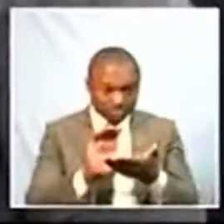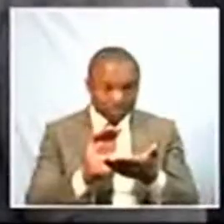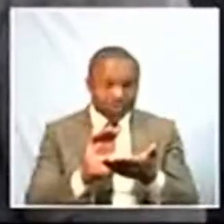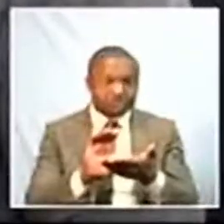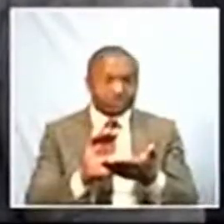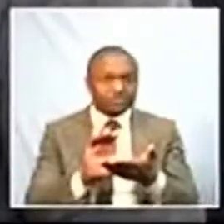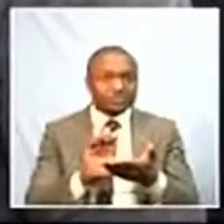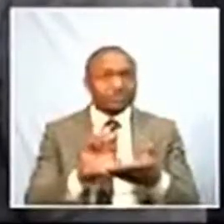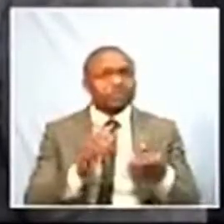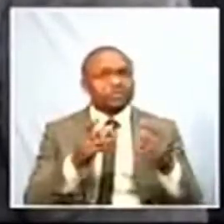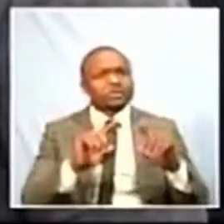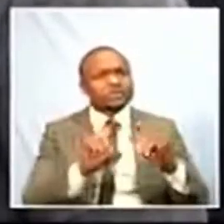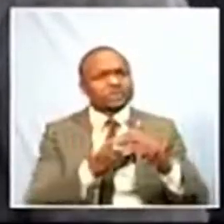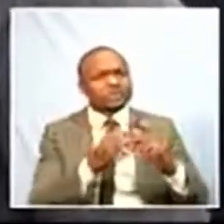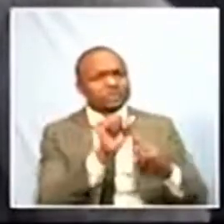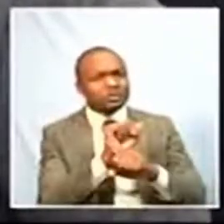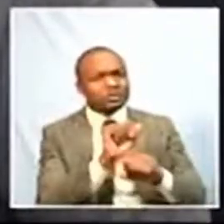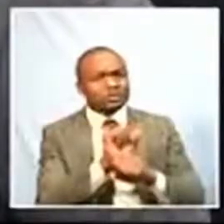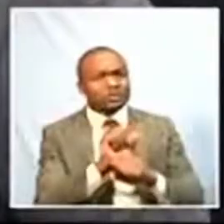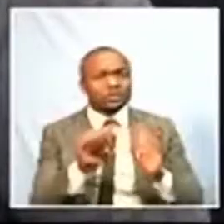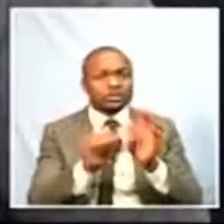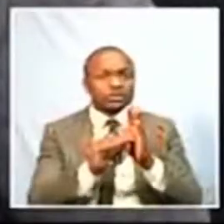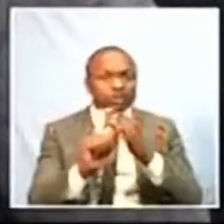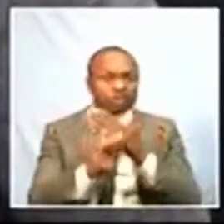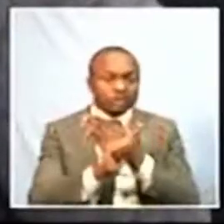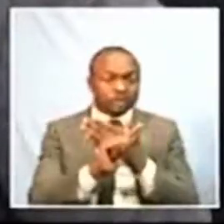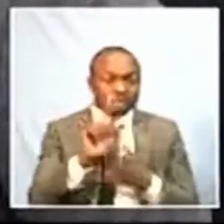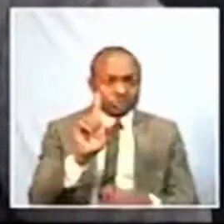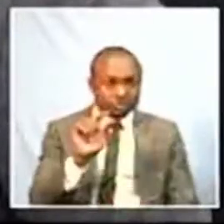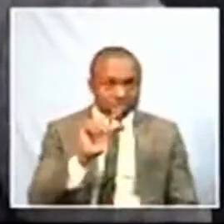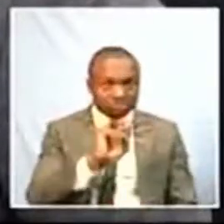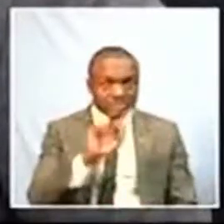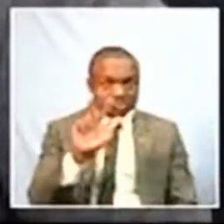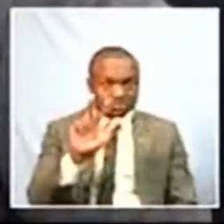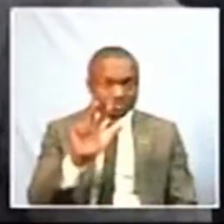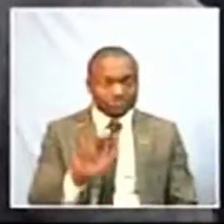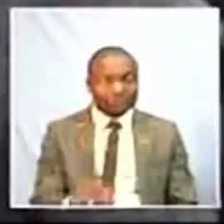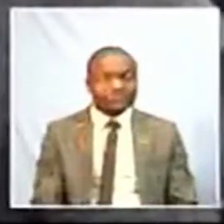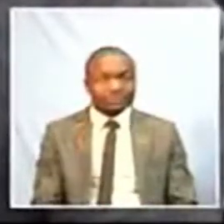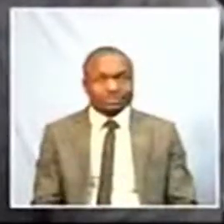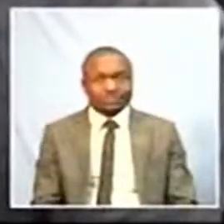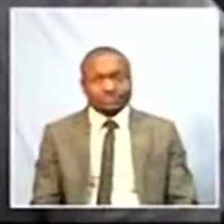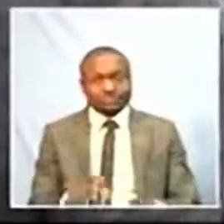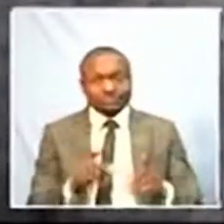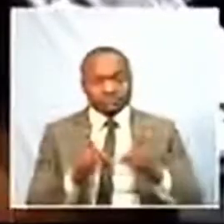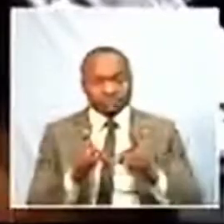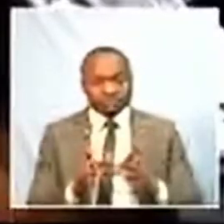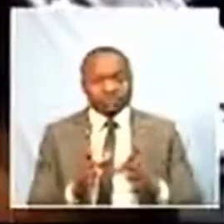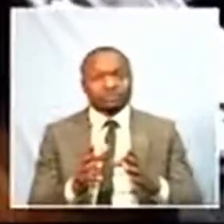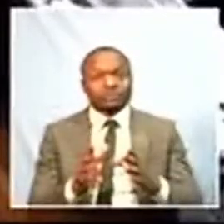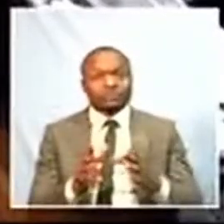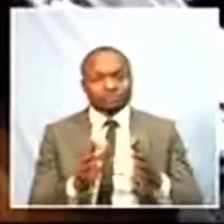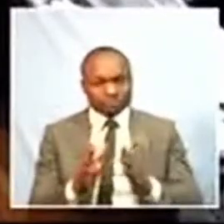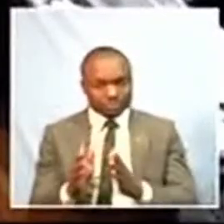CHOMA. That was August 2023, Chair. August 2023? Yes. Director Planning?